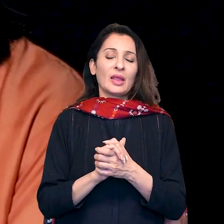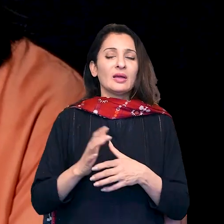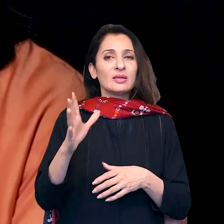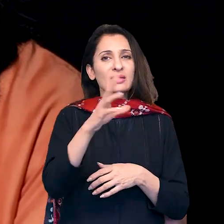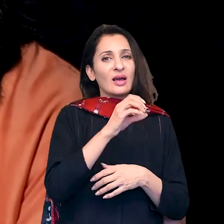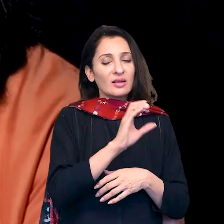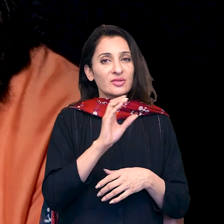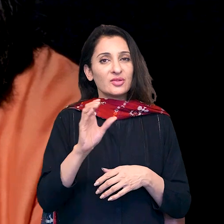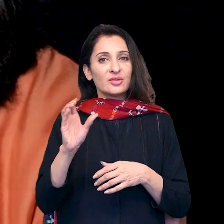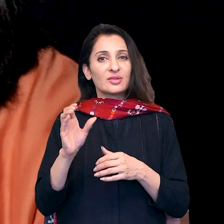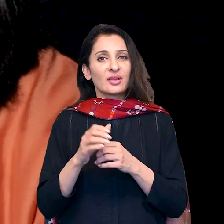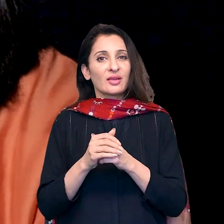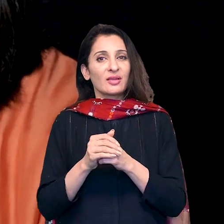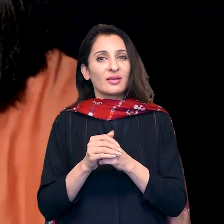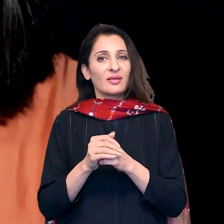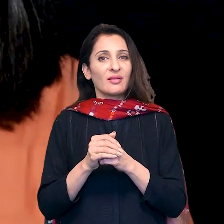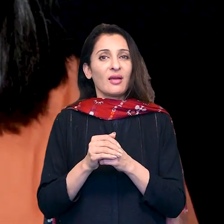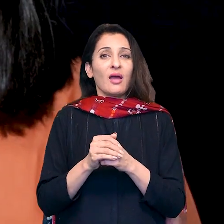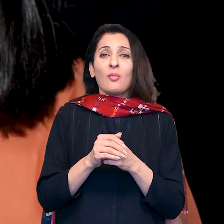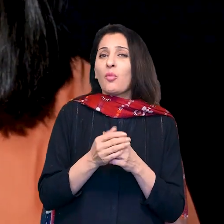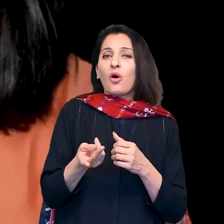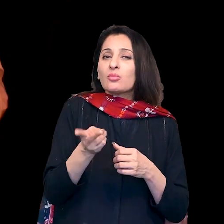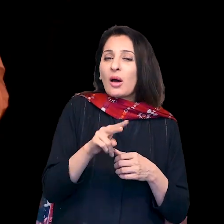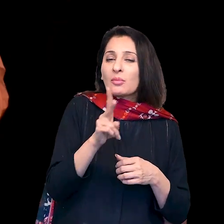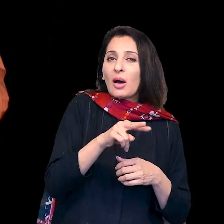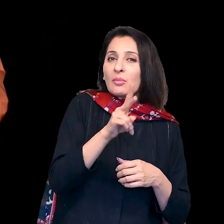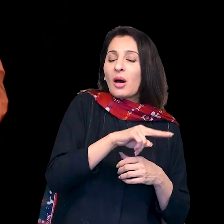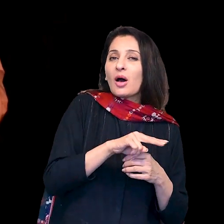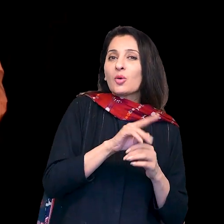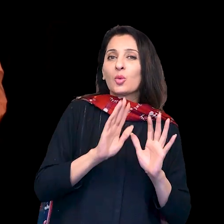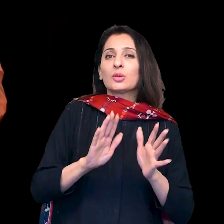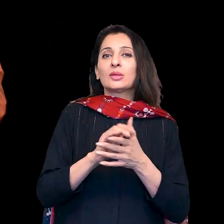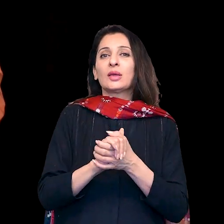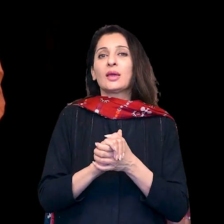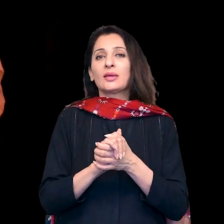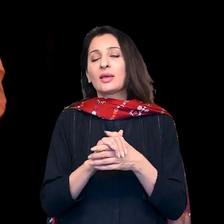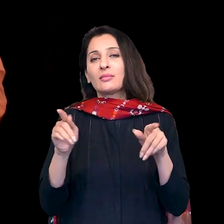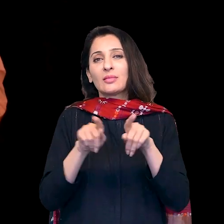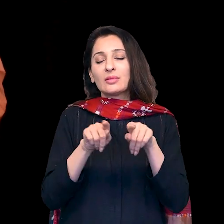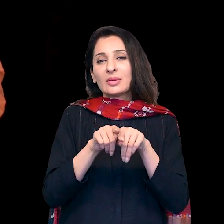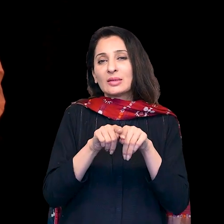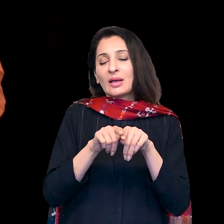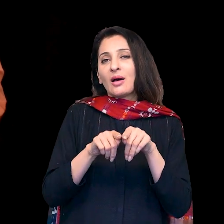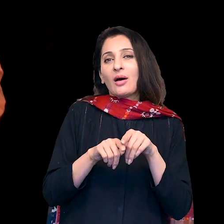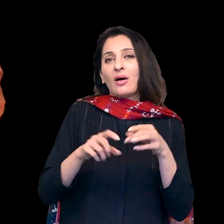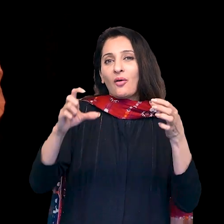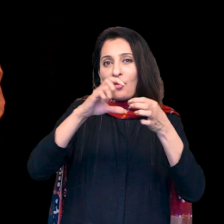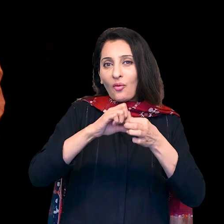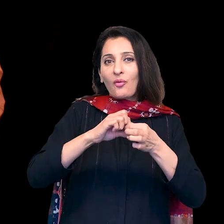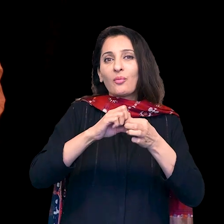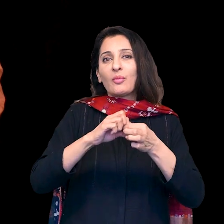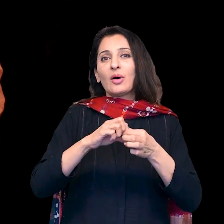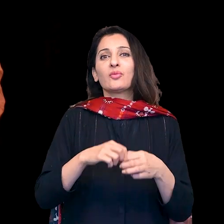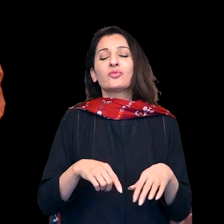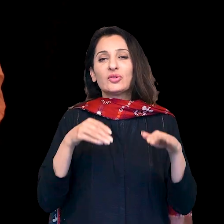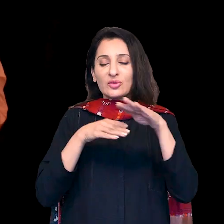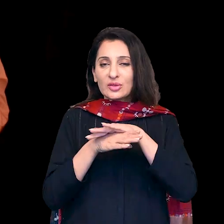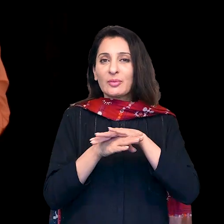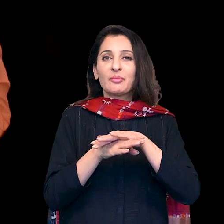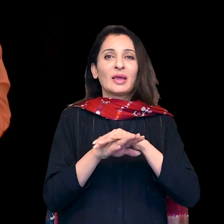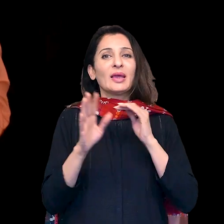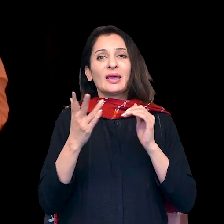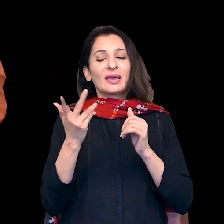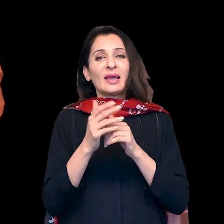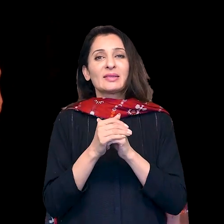within relationships where people fall in love with. When you're having good days, you're able to express your kindness to the